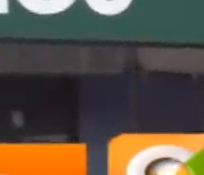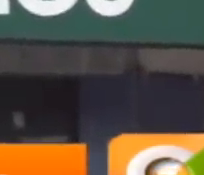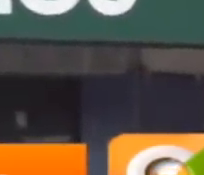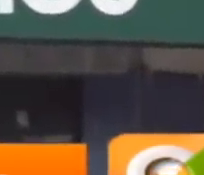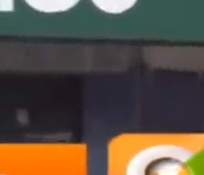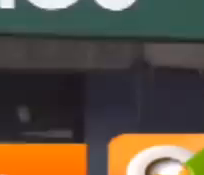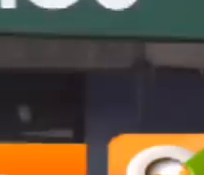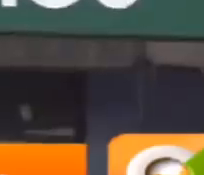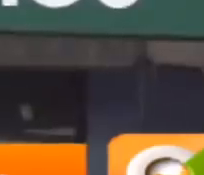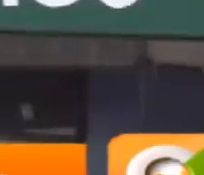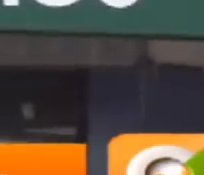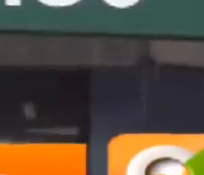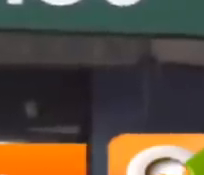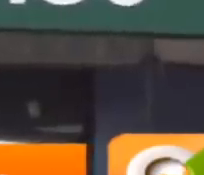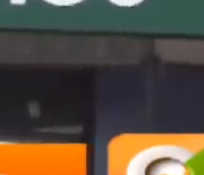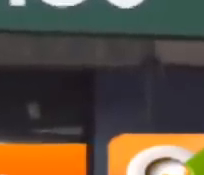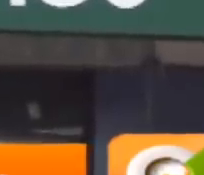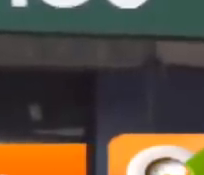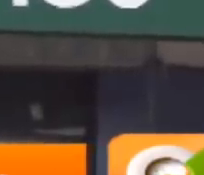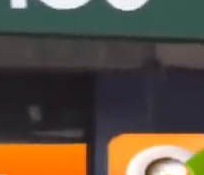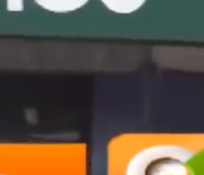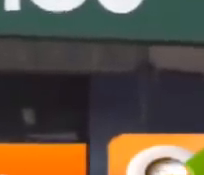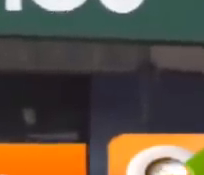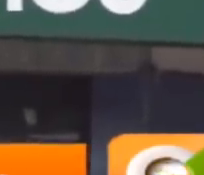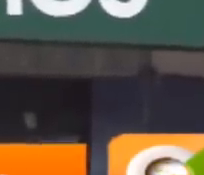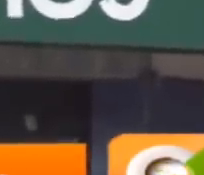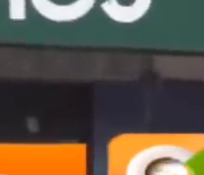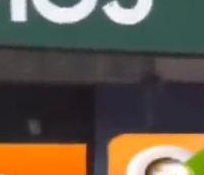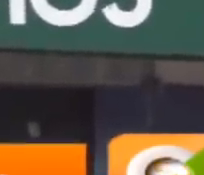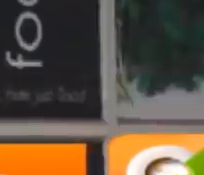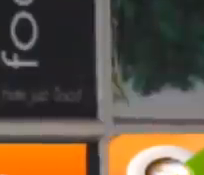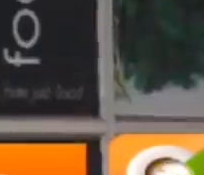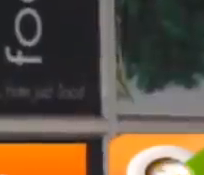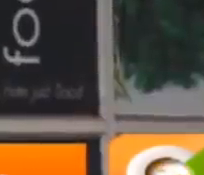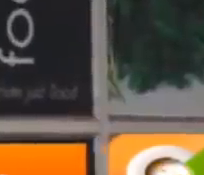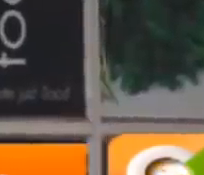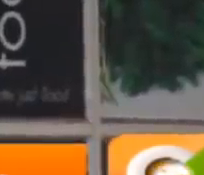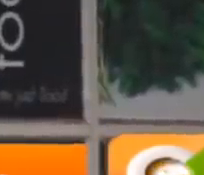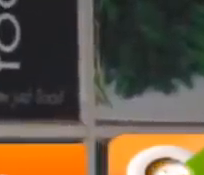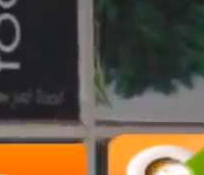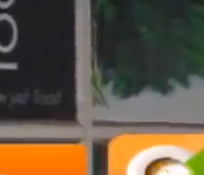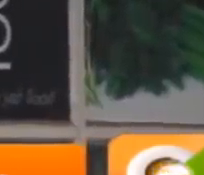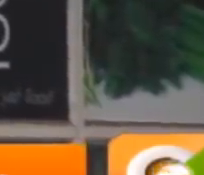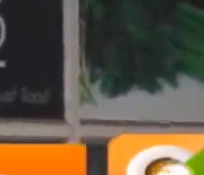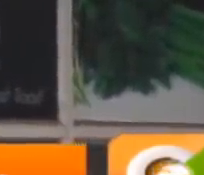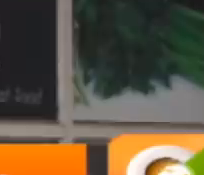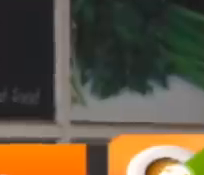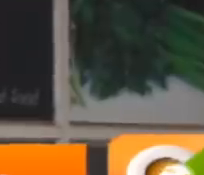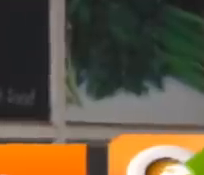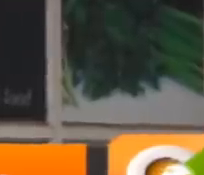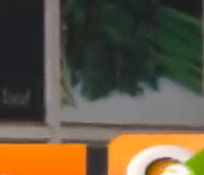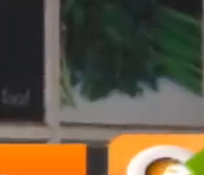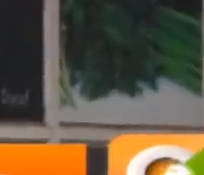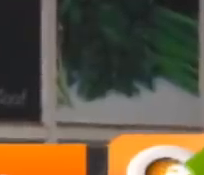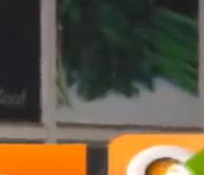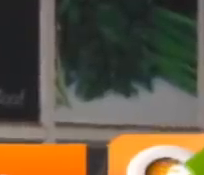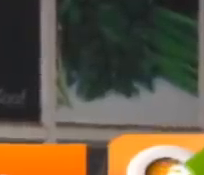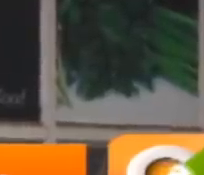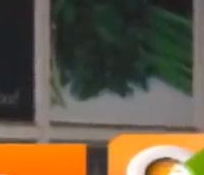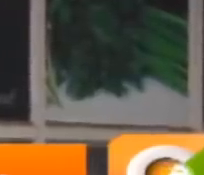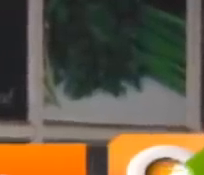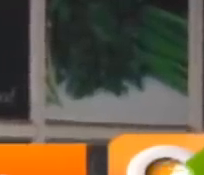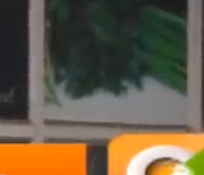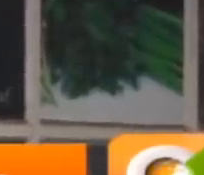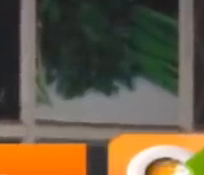life, it would not actually matter what color of place. So for me, I think we are talking more about the symptoms rather than the